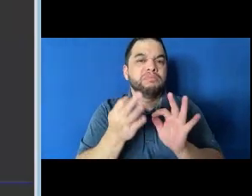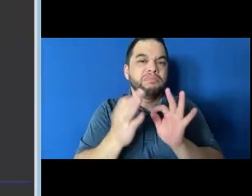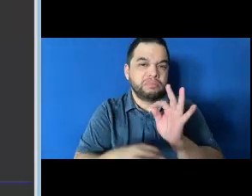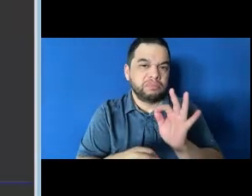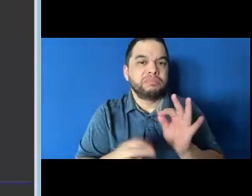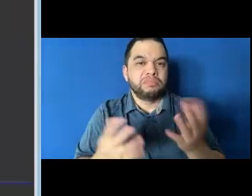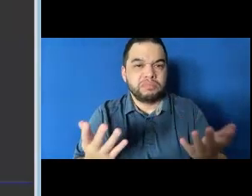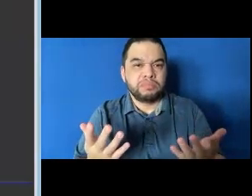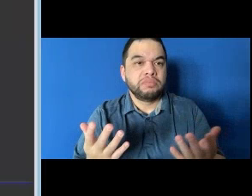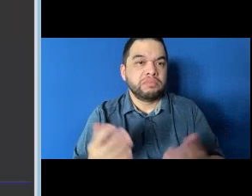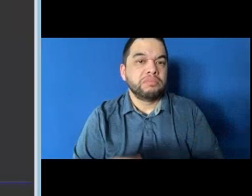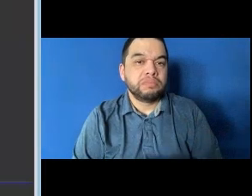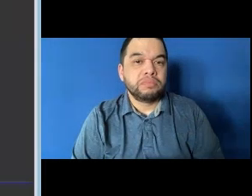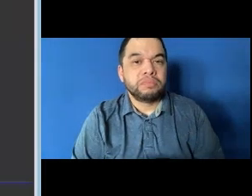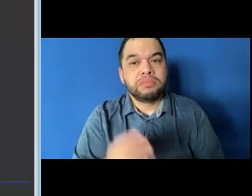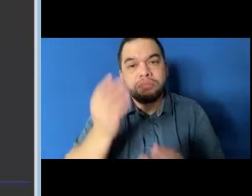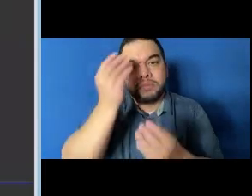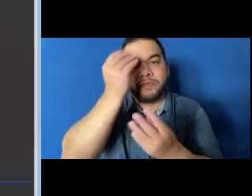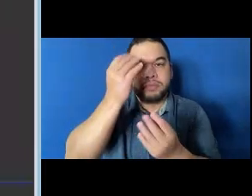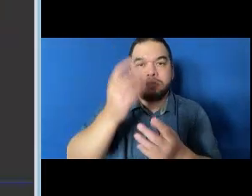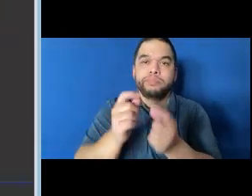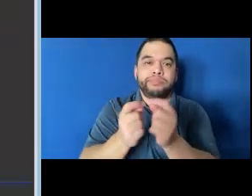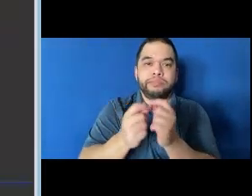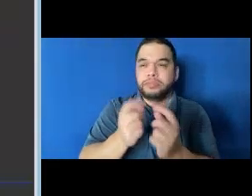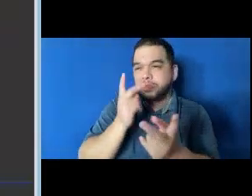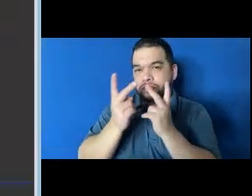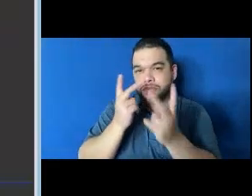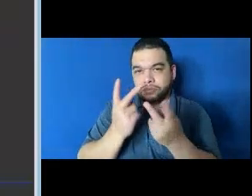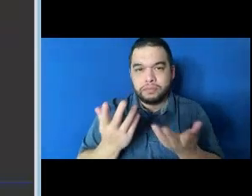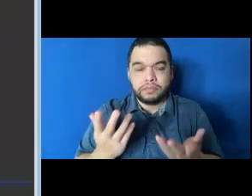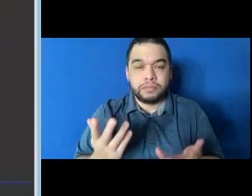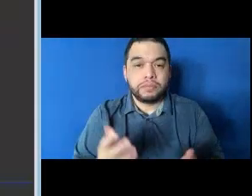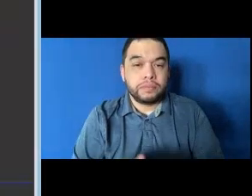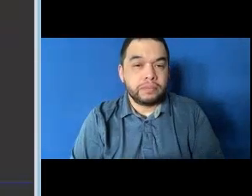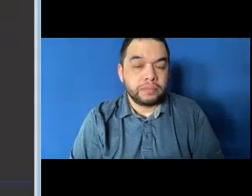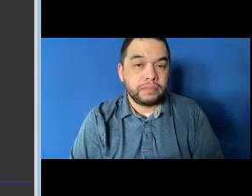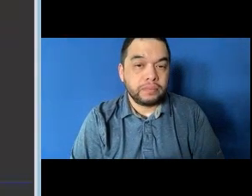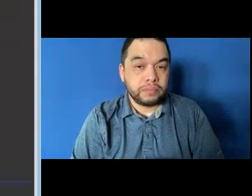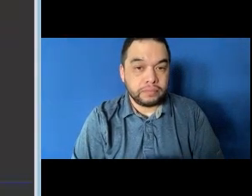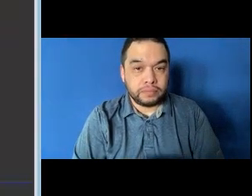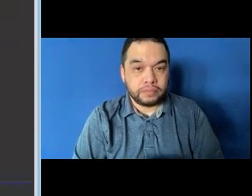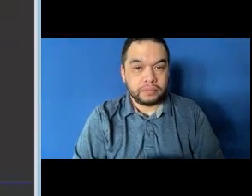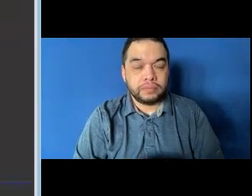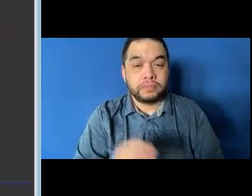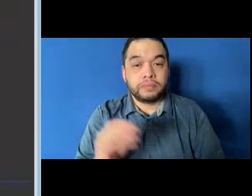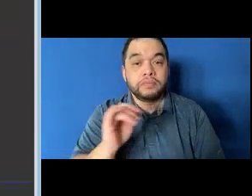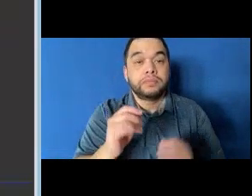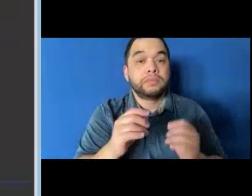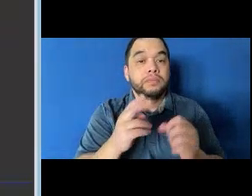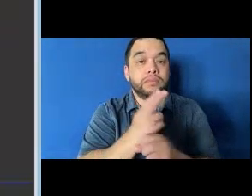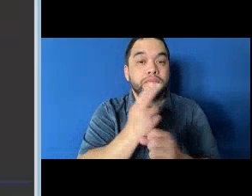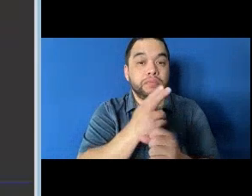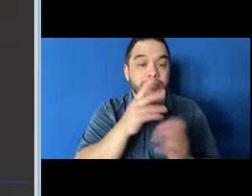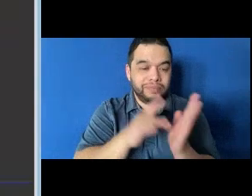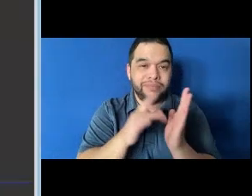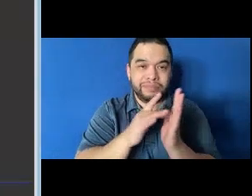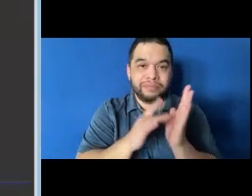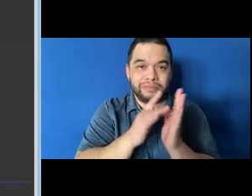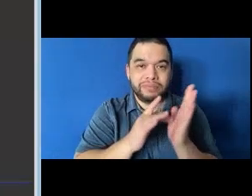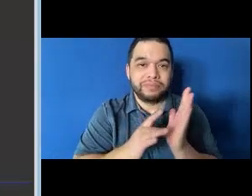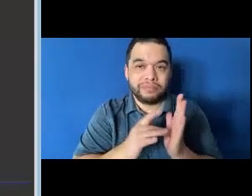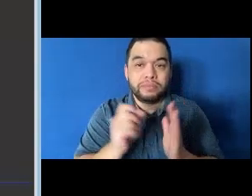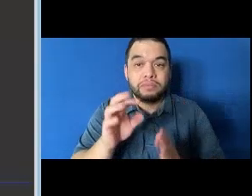of de los datos. looking at it. So it's an overview, a En simple términos de overview of this. cercaria, puedo In utilizar el mouse terms o puedo of utilizar esta herramienta que tenemos